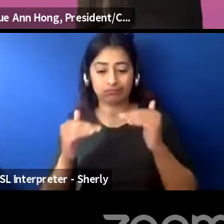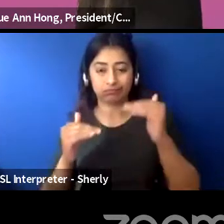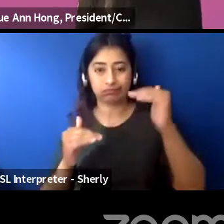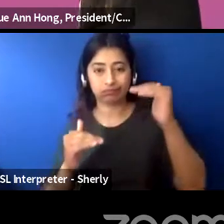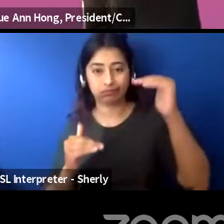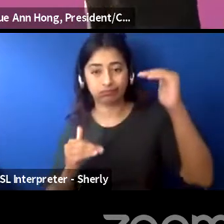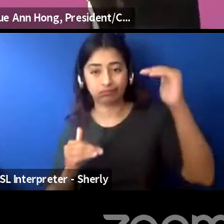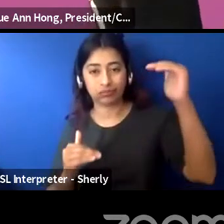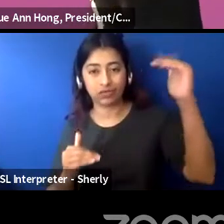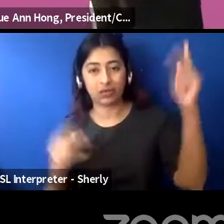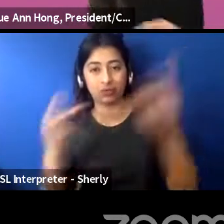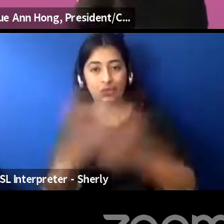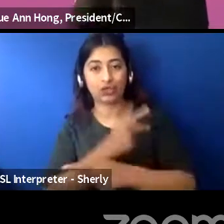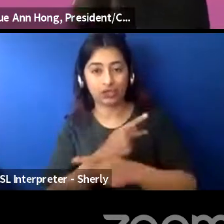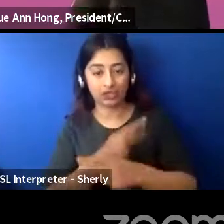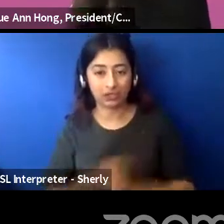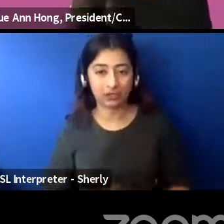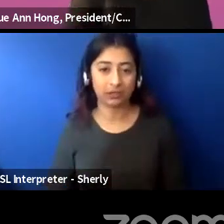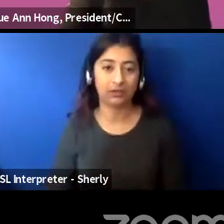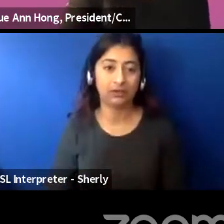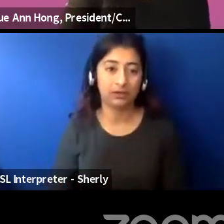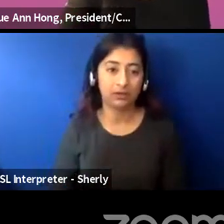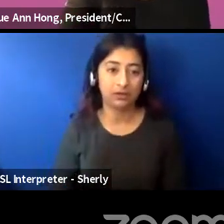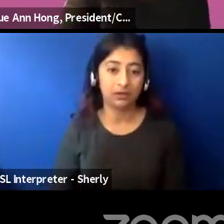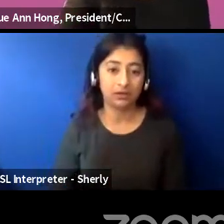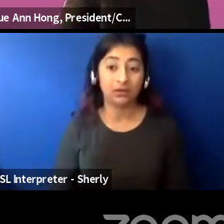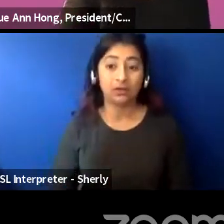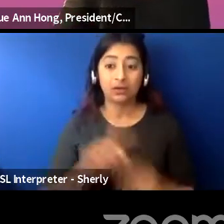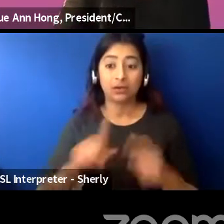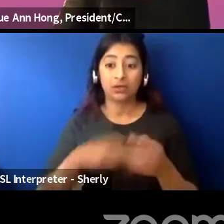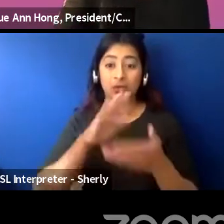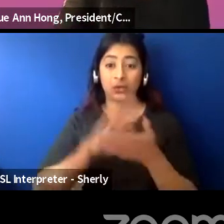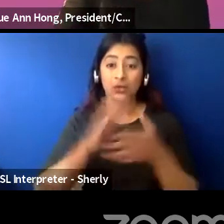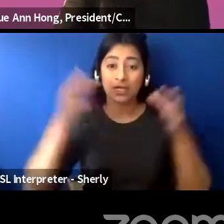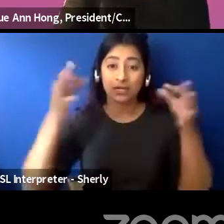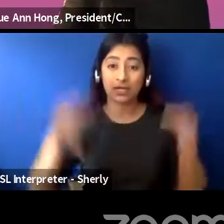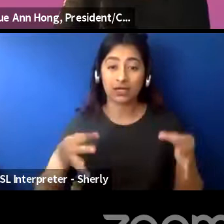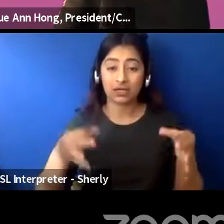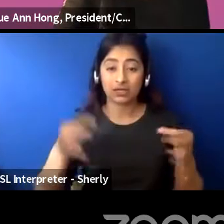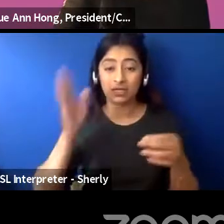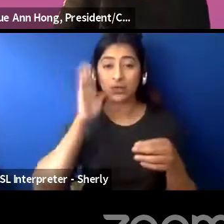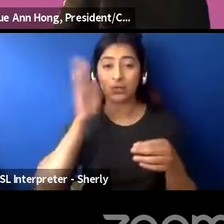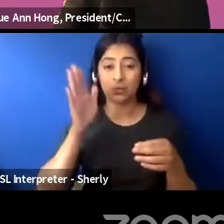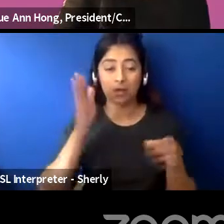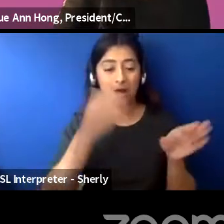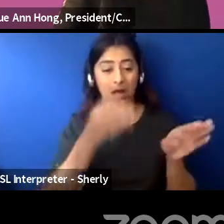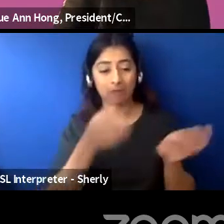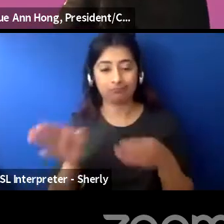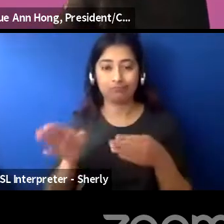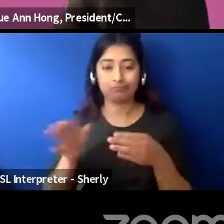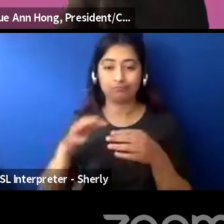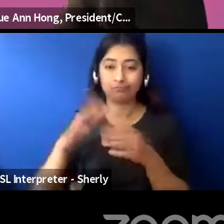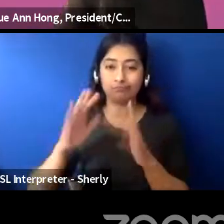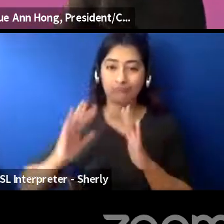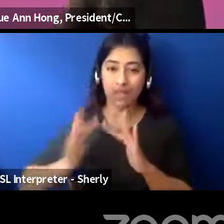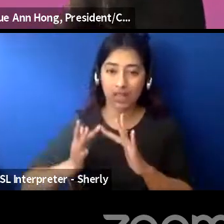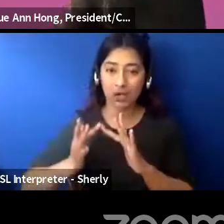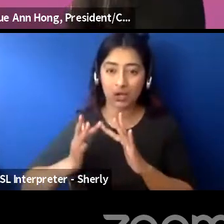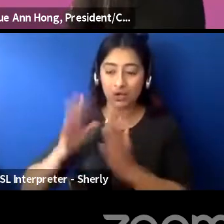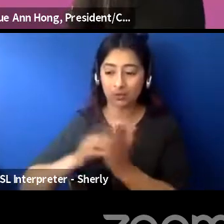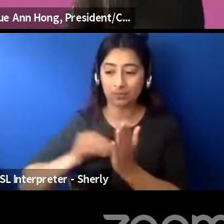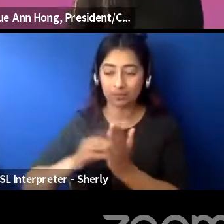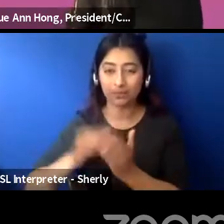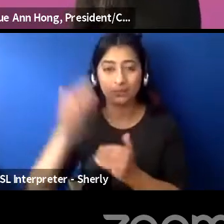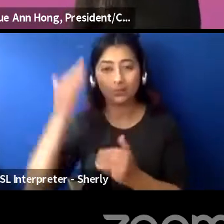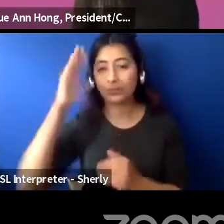getting wider, right? And so when the schools decided we were going to move to remote learning, we knew that